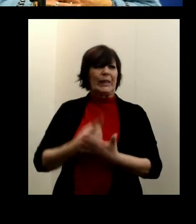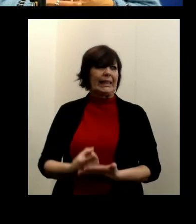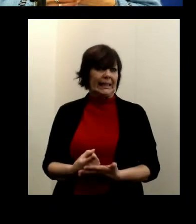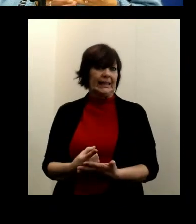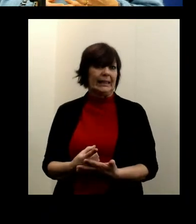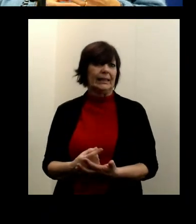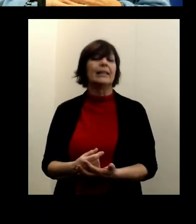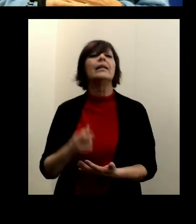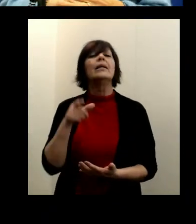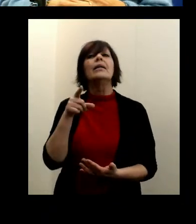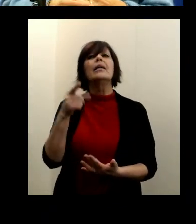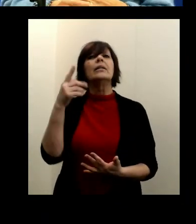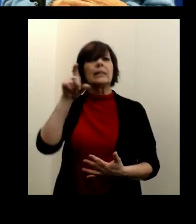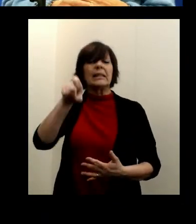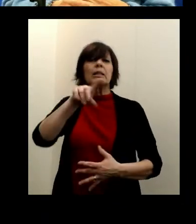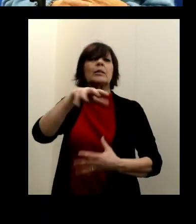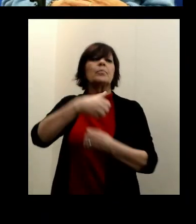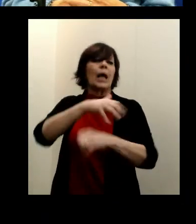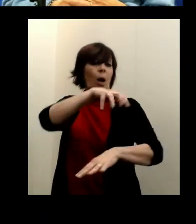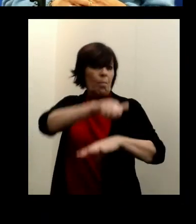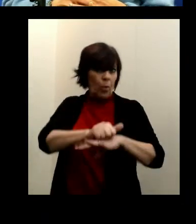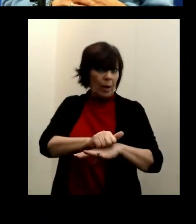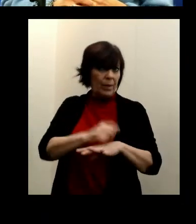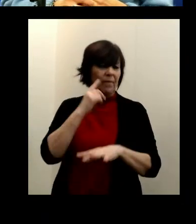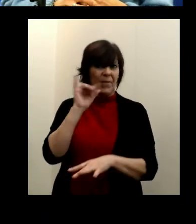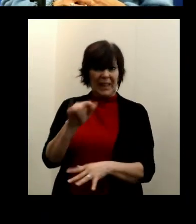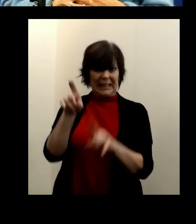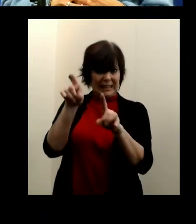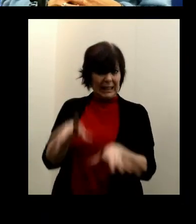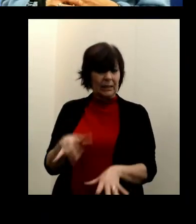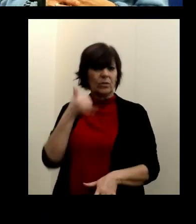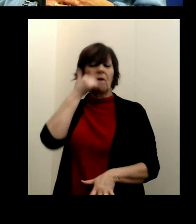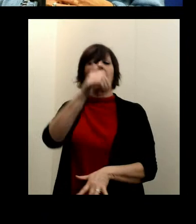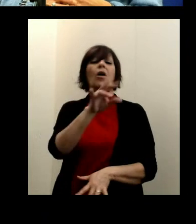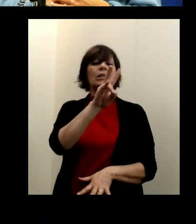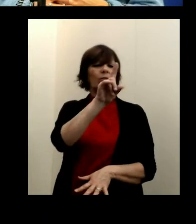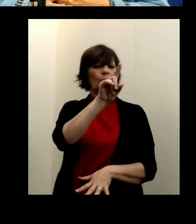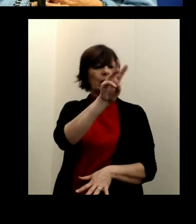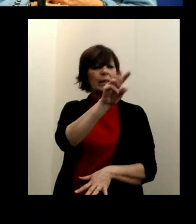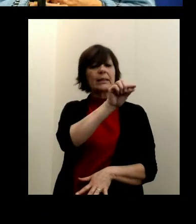So to make an appointment for one of those tests, you can call